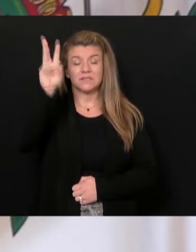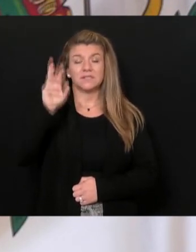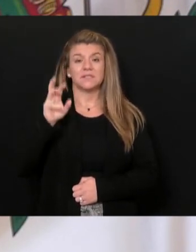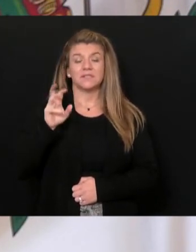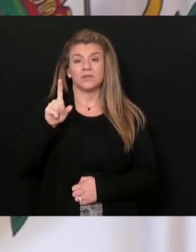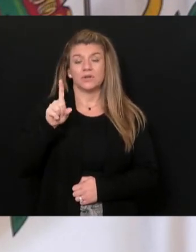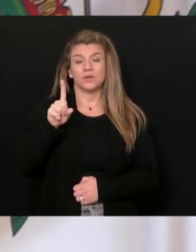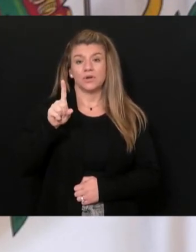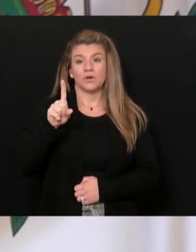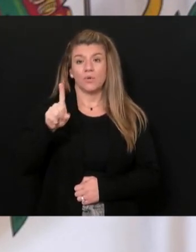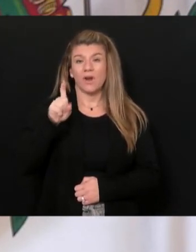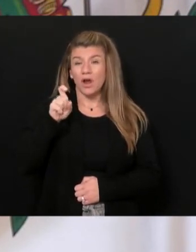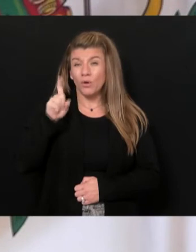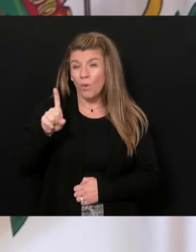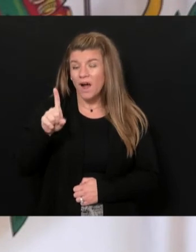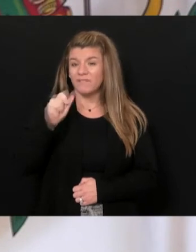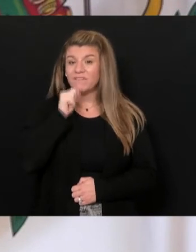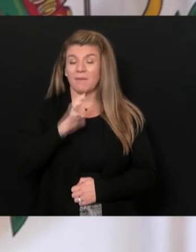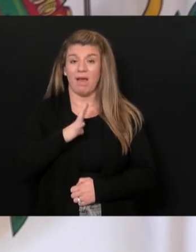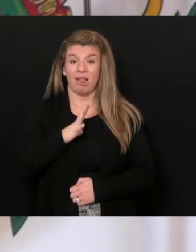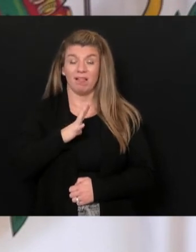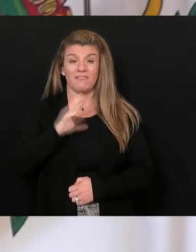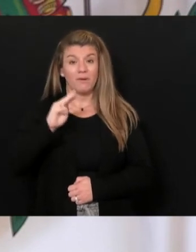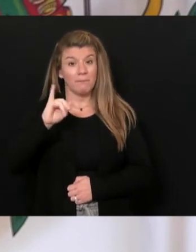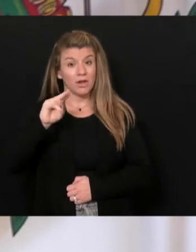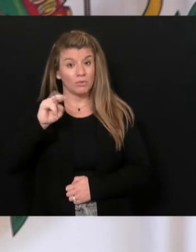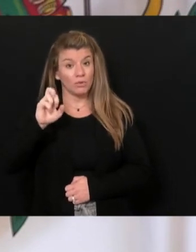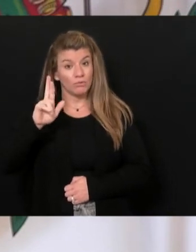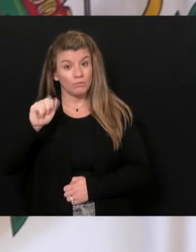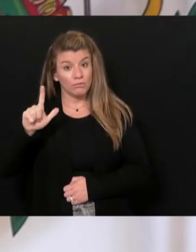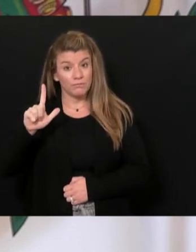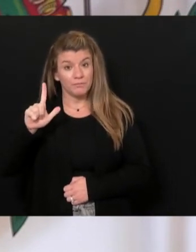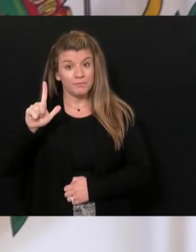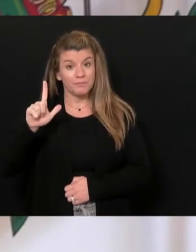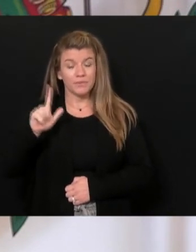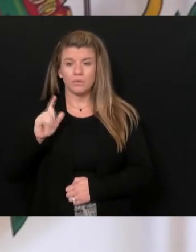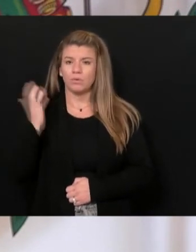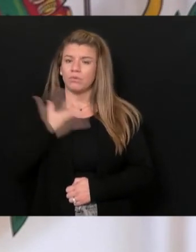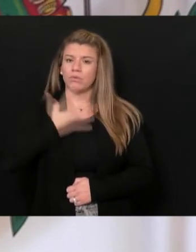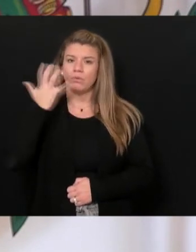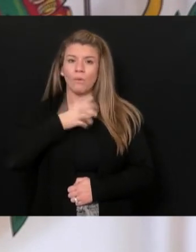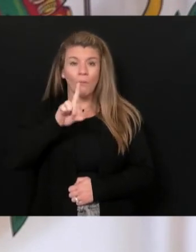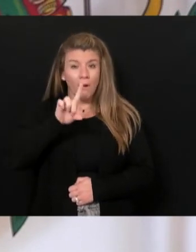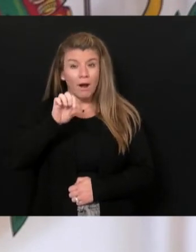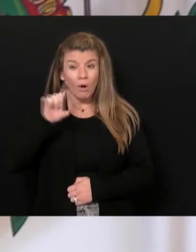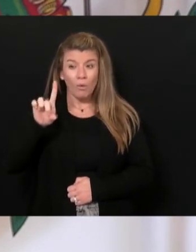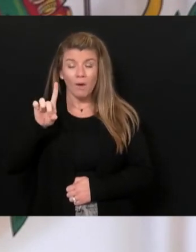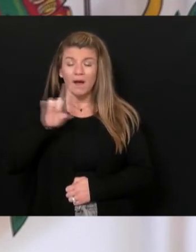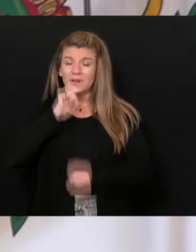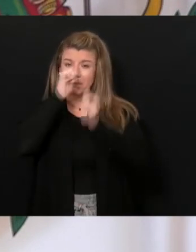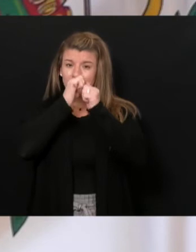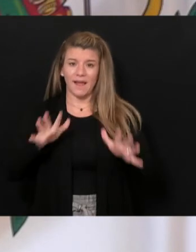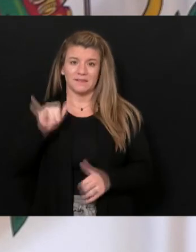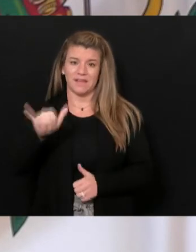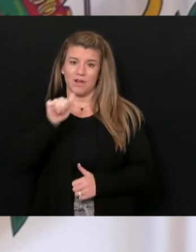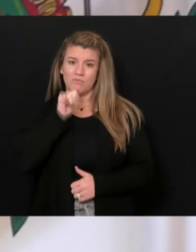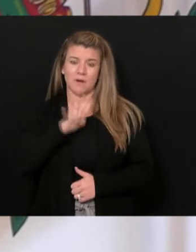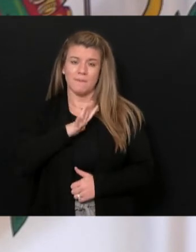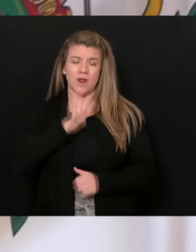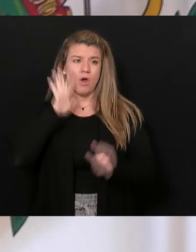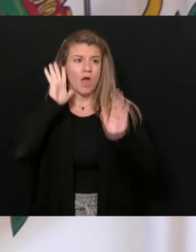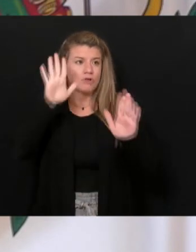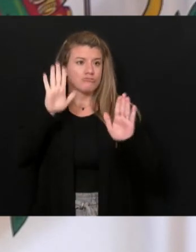a 101-year-old female from Mineral County. God bless her in every way. What an